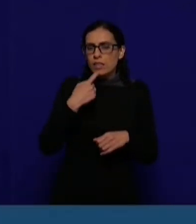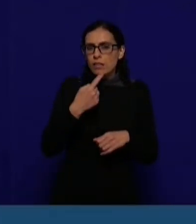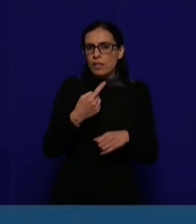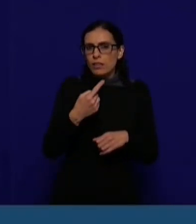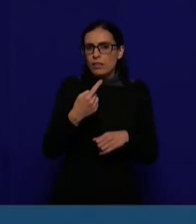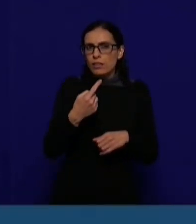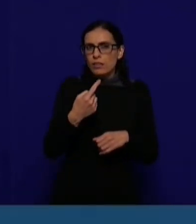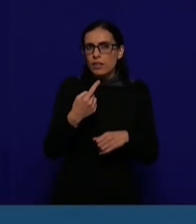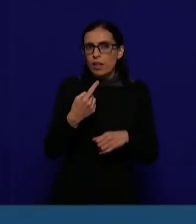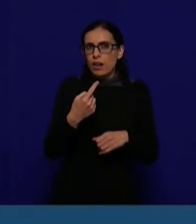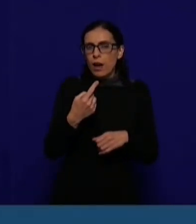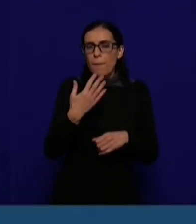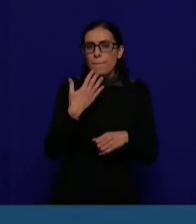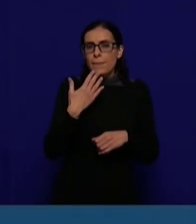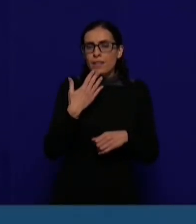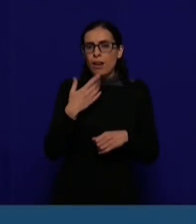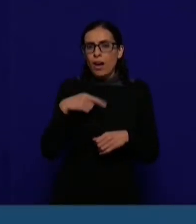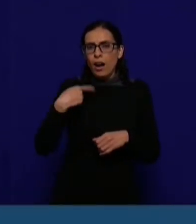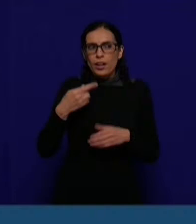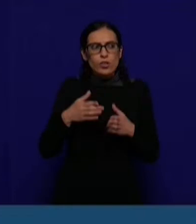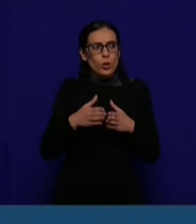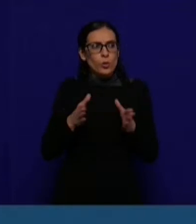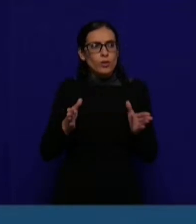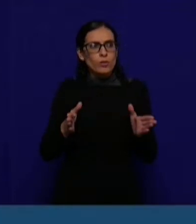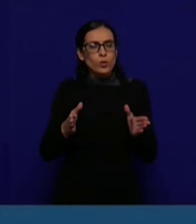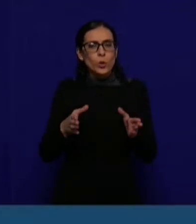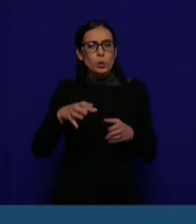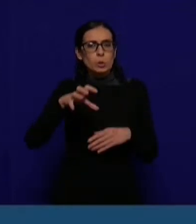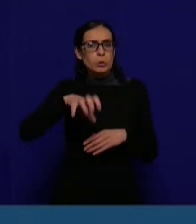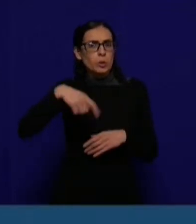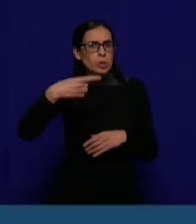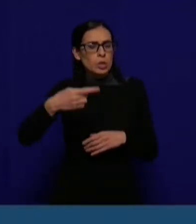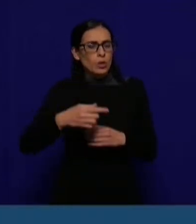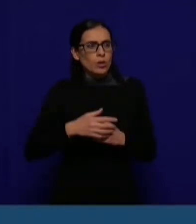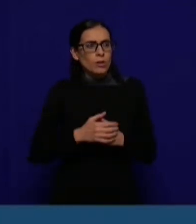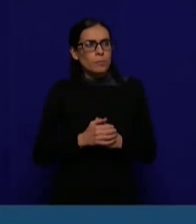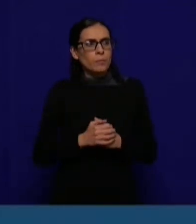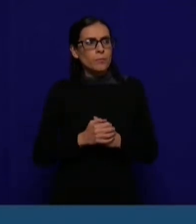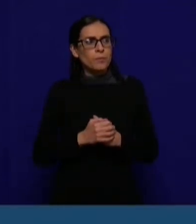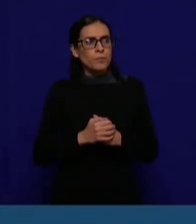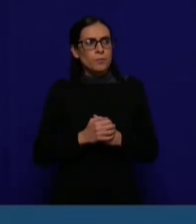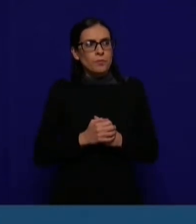able to open again? Thank you. Grazzi ħafna. Infatti, bħalma semmejt